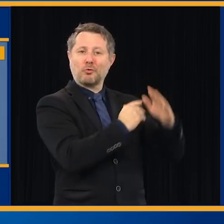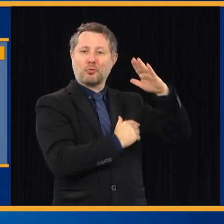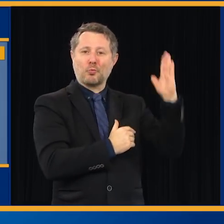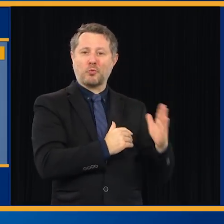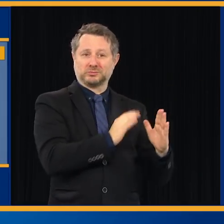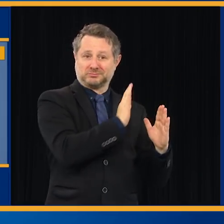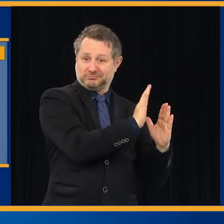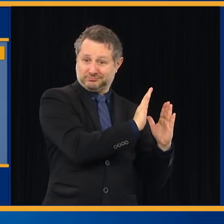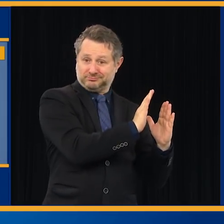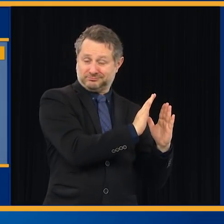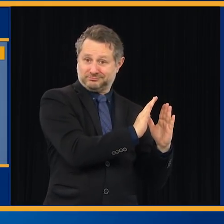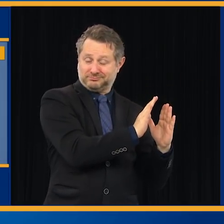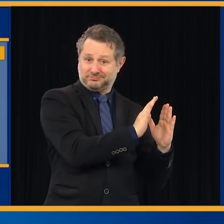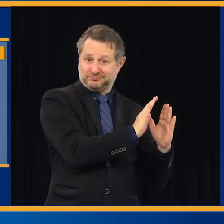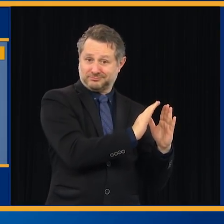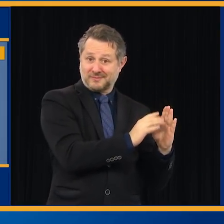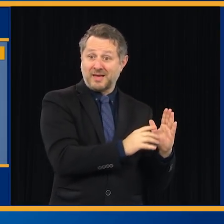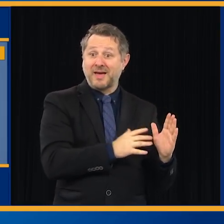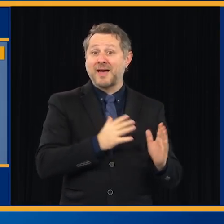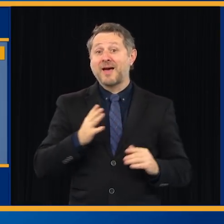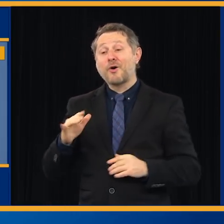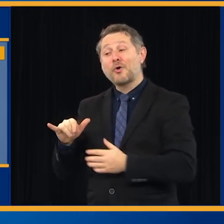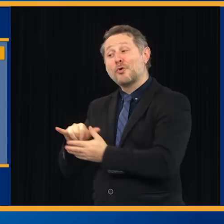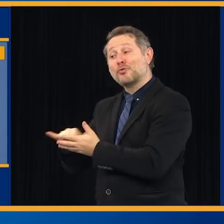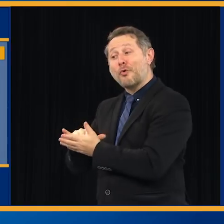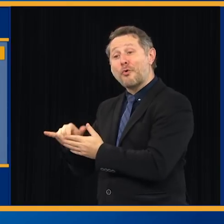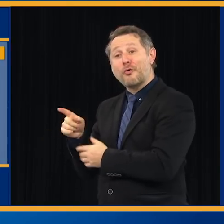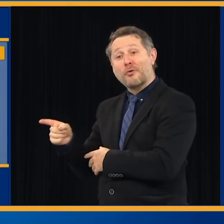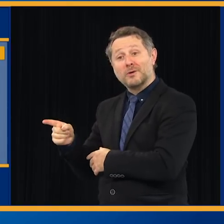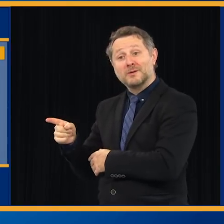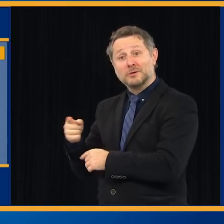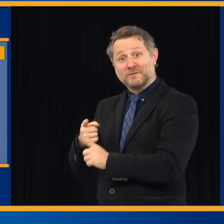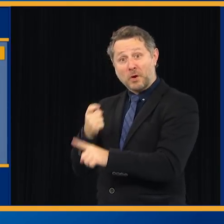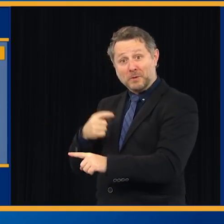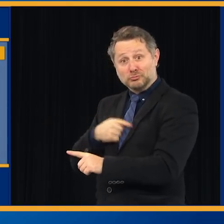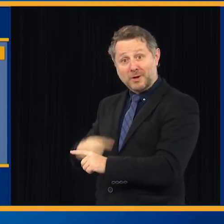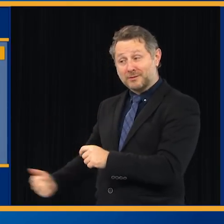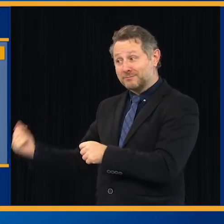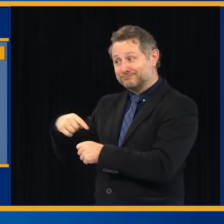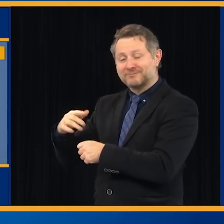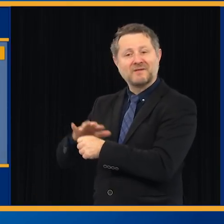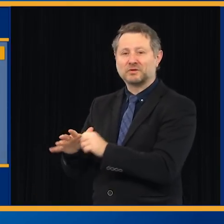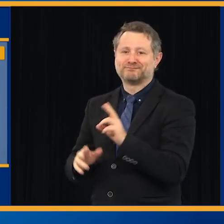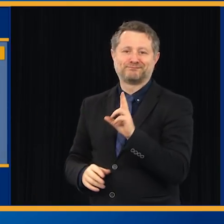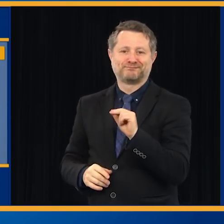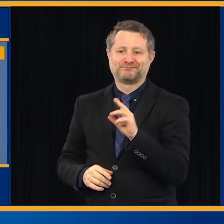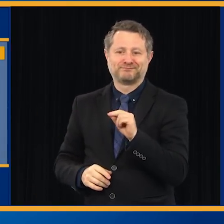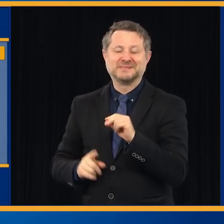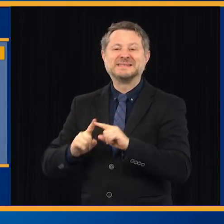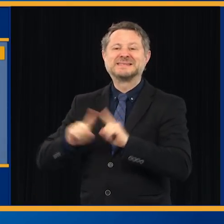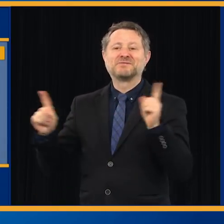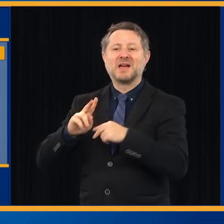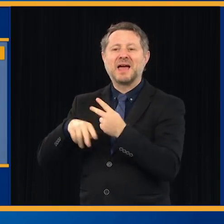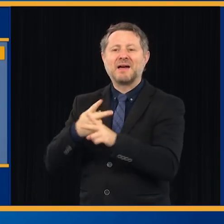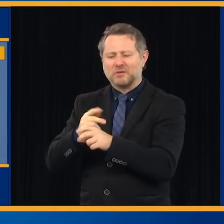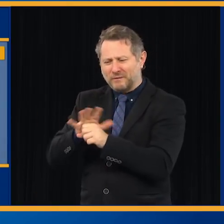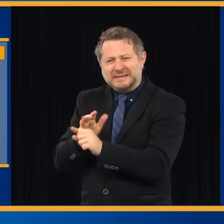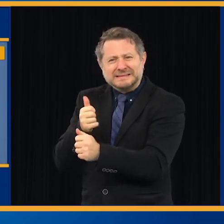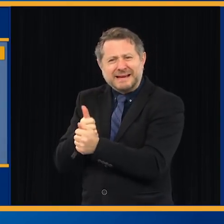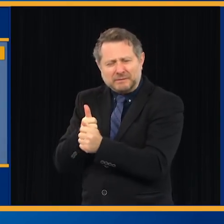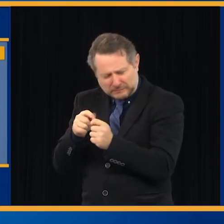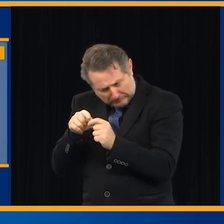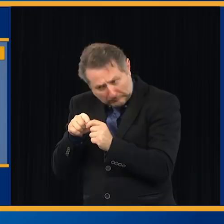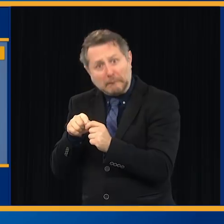we have seen in New York didn't come from China, but actually is a different strain of the virus that